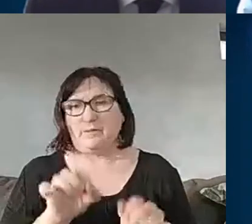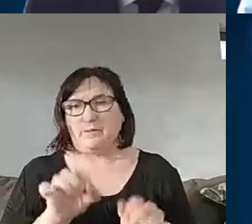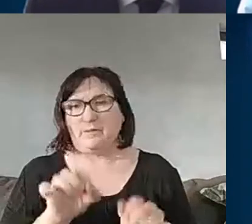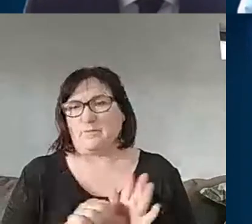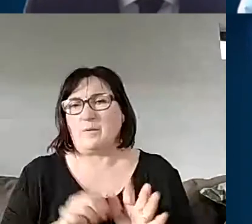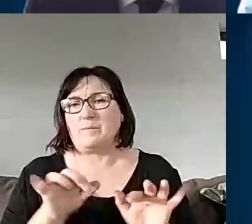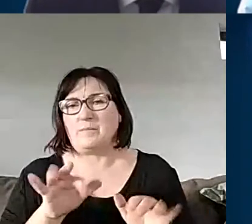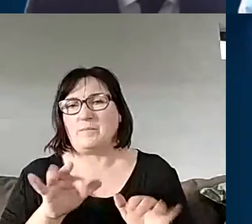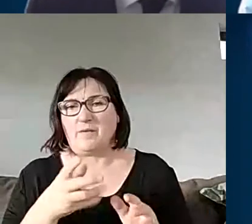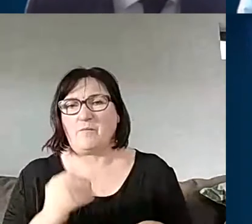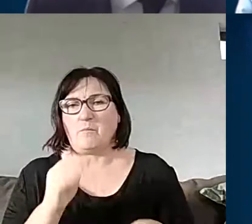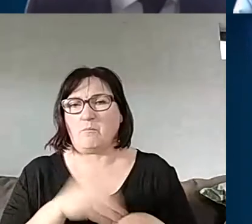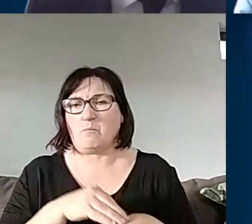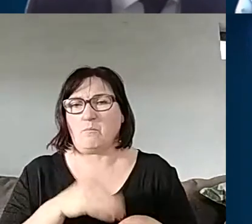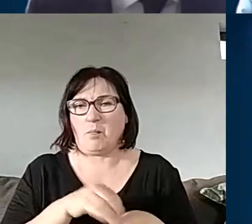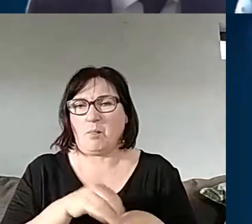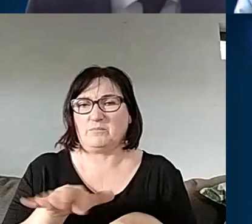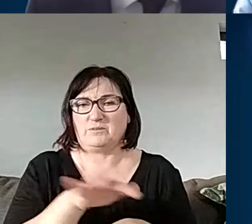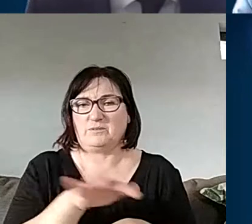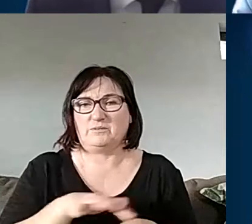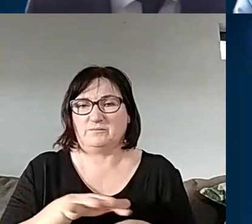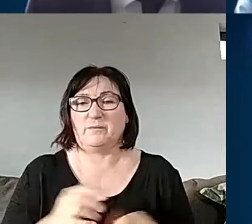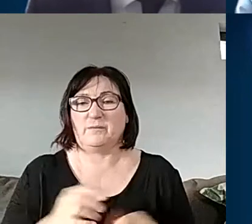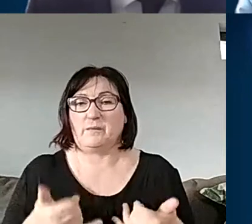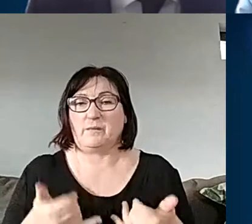area. So the current version is